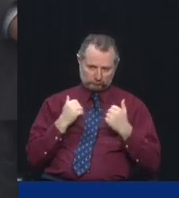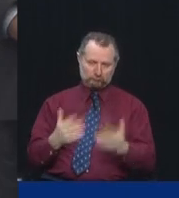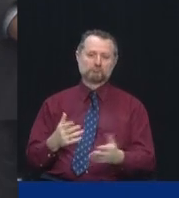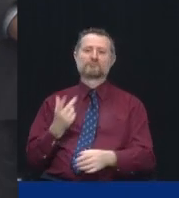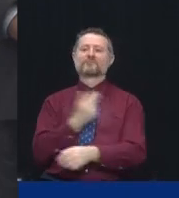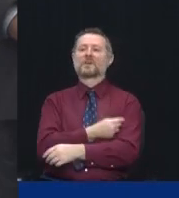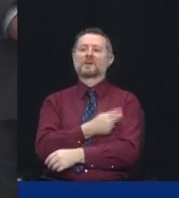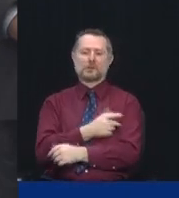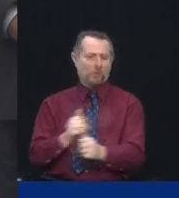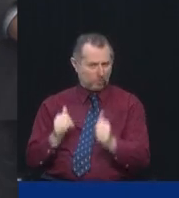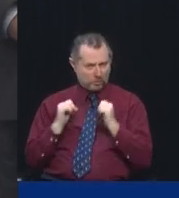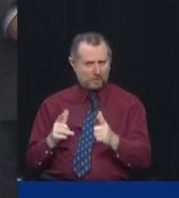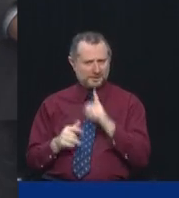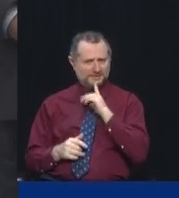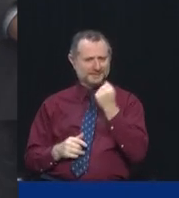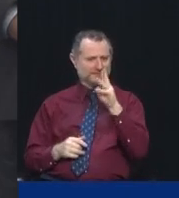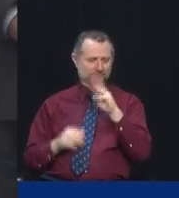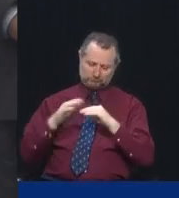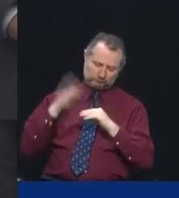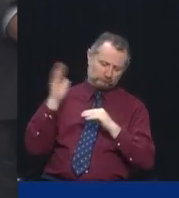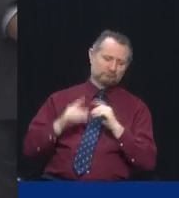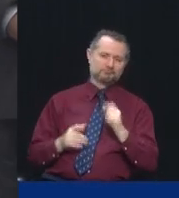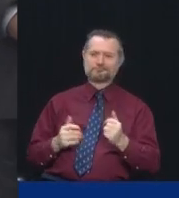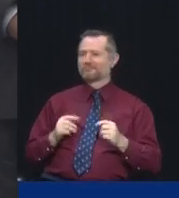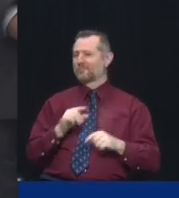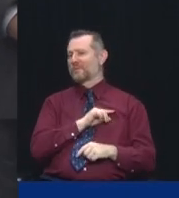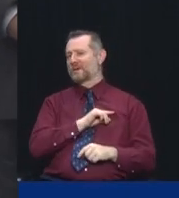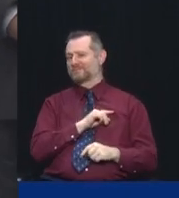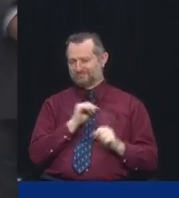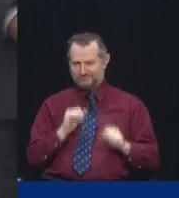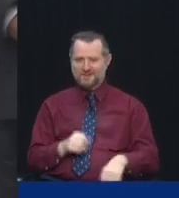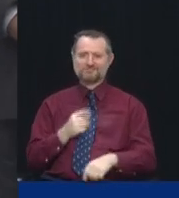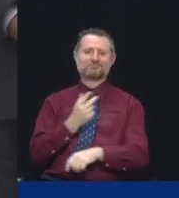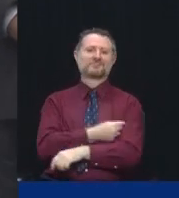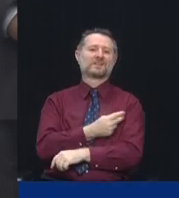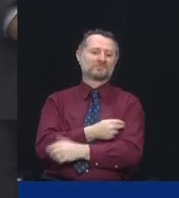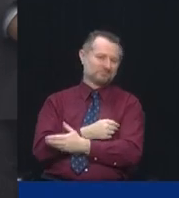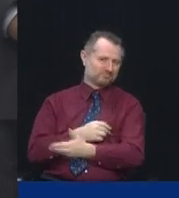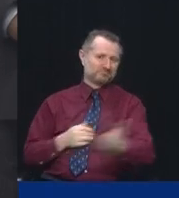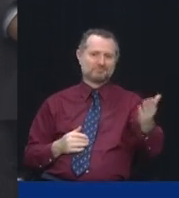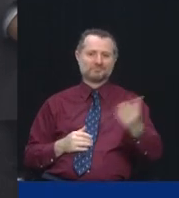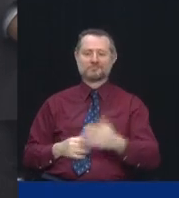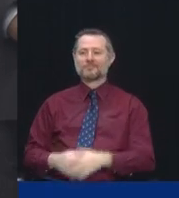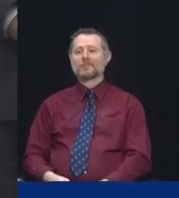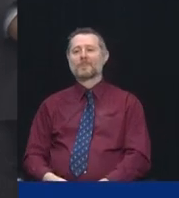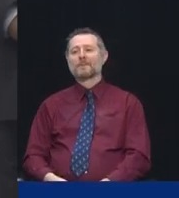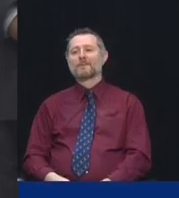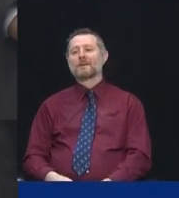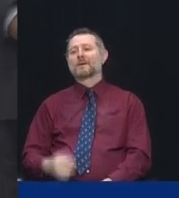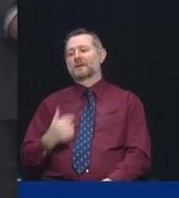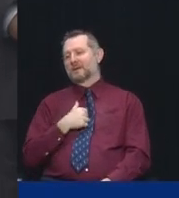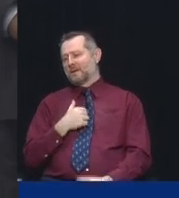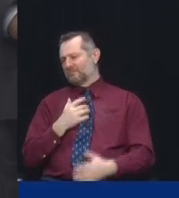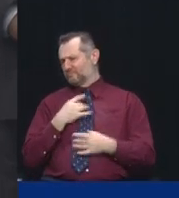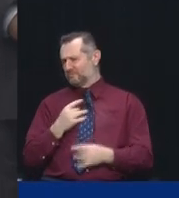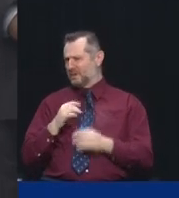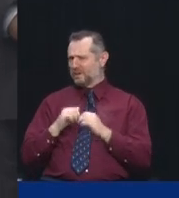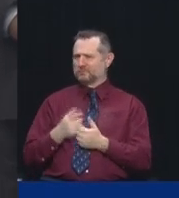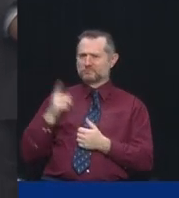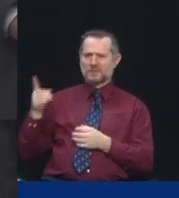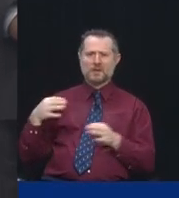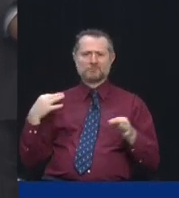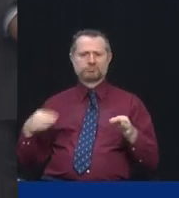Everyone 16 years and older is now eligible to get vaccinated. So I really like the way you present it. If you really